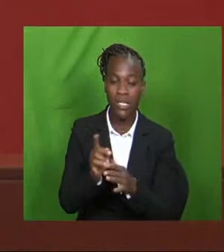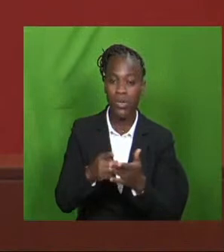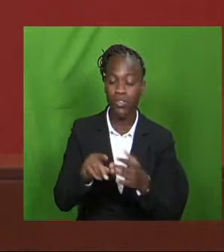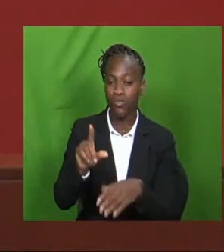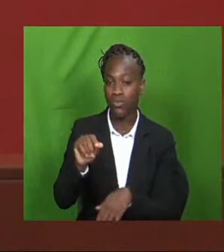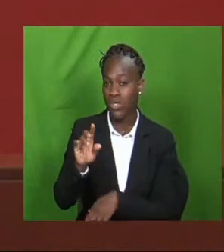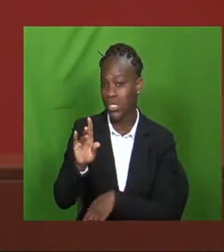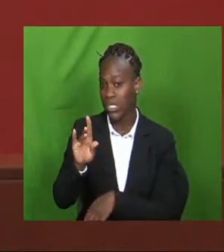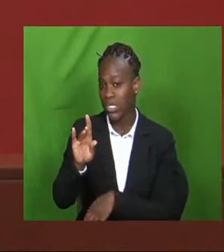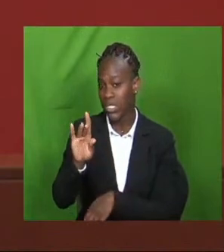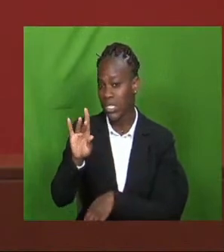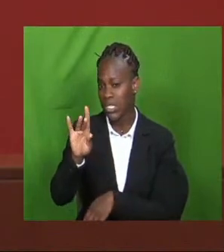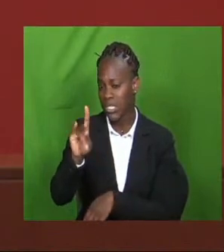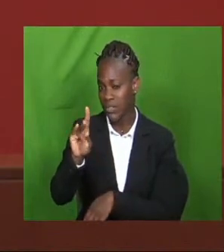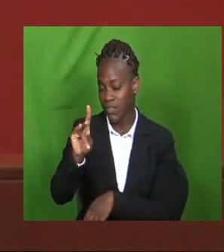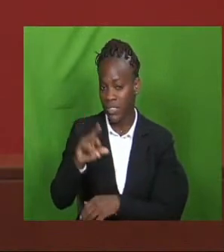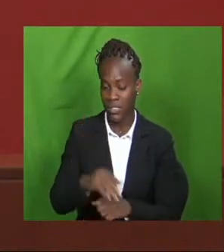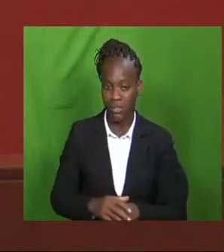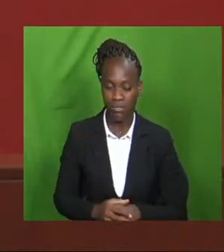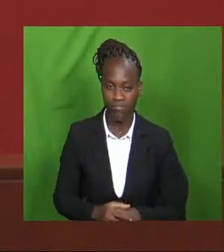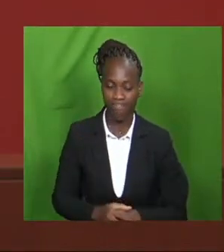Minister.